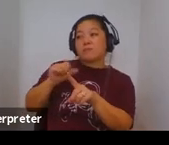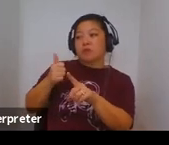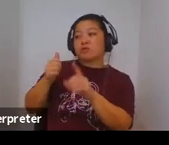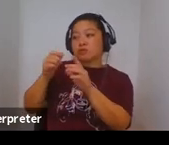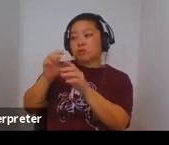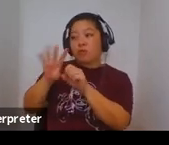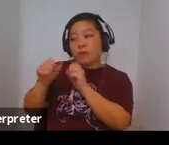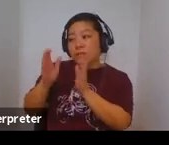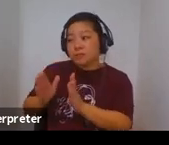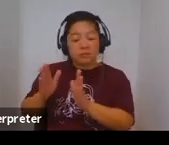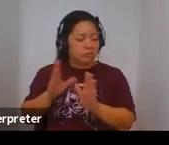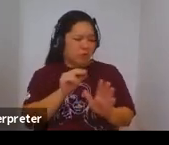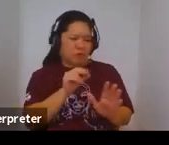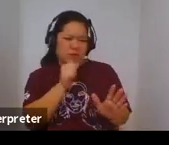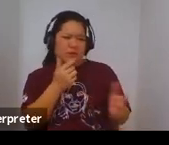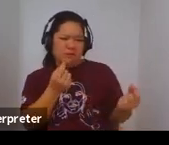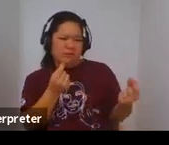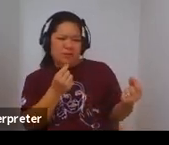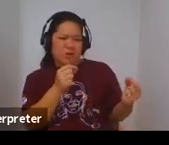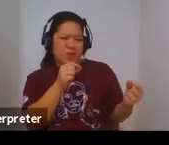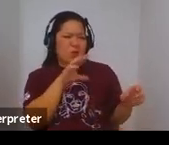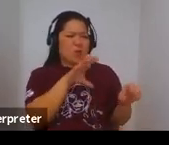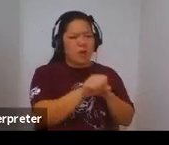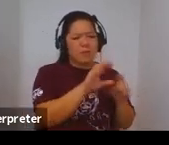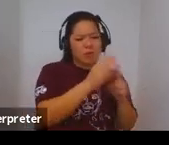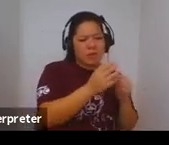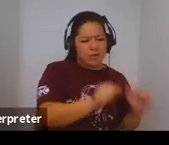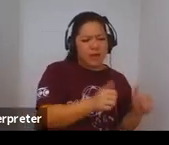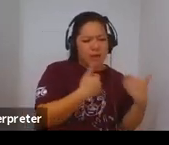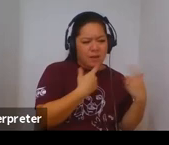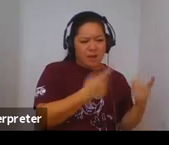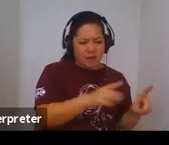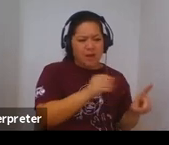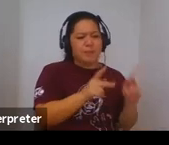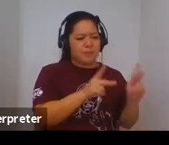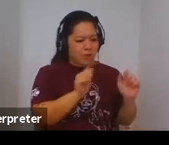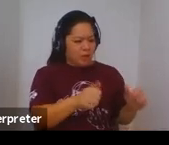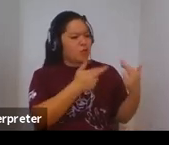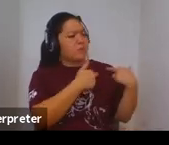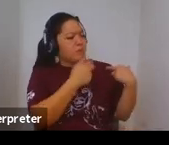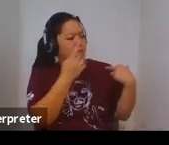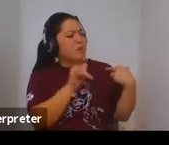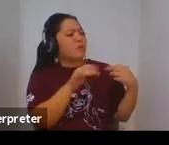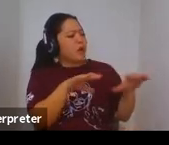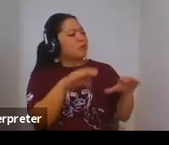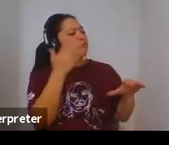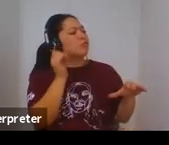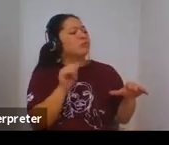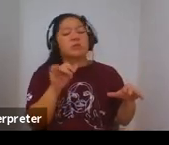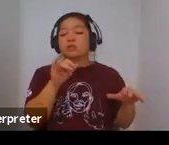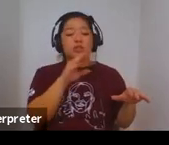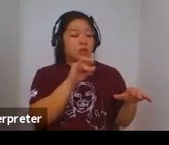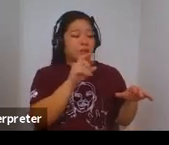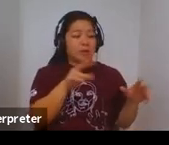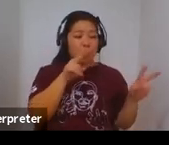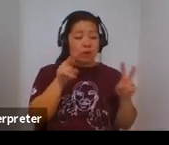No, it doesn't. Rape culture can exist, and people can also be held responsible for their actions. Jeremy, look at me. Don't